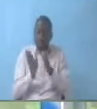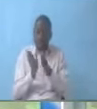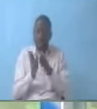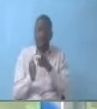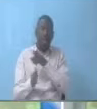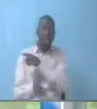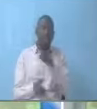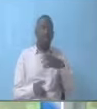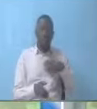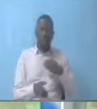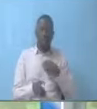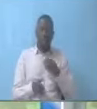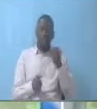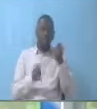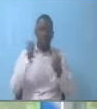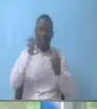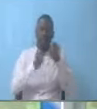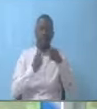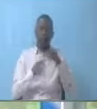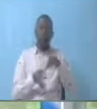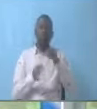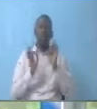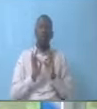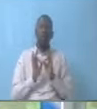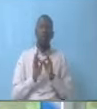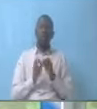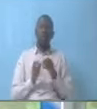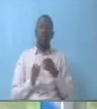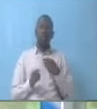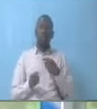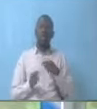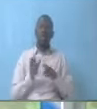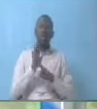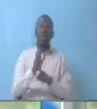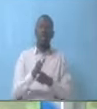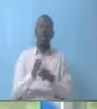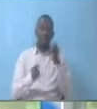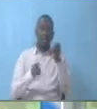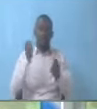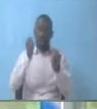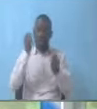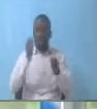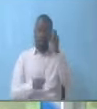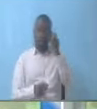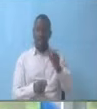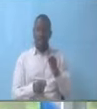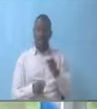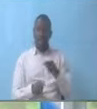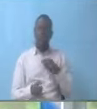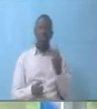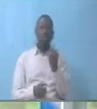sax bañ yoon lañ bëgga mu jaar. As a driver we just drive expertly.